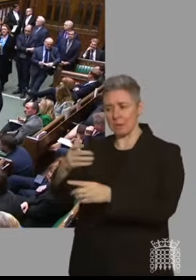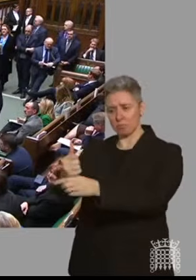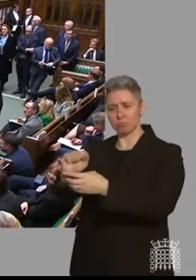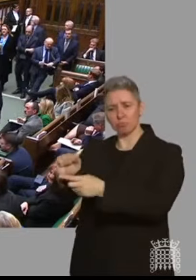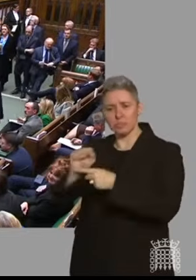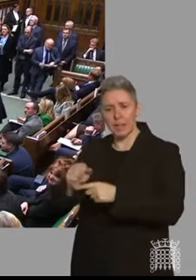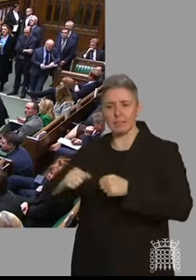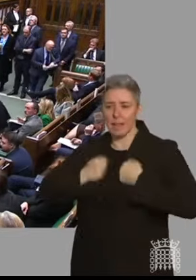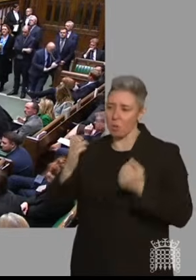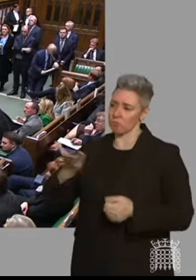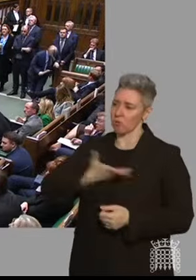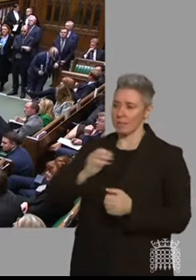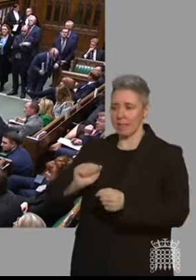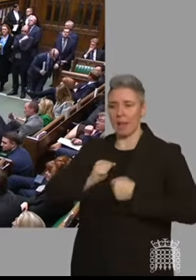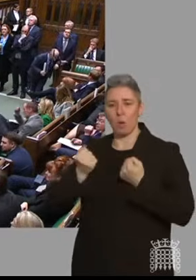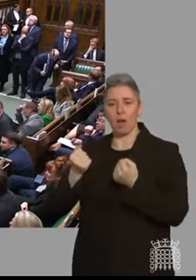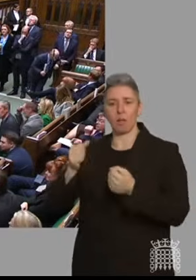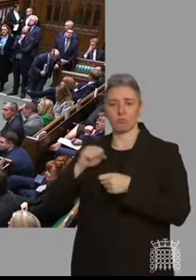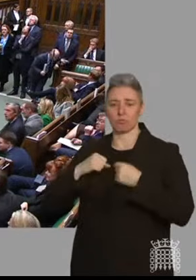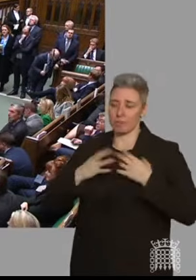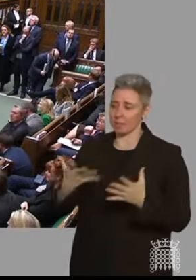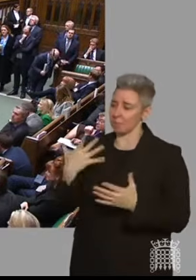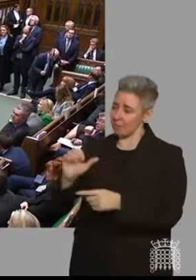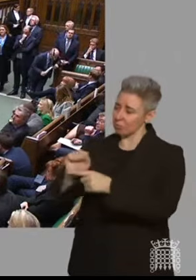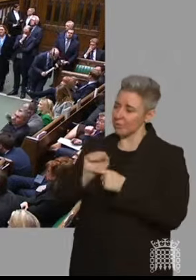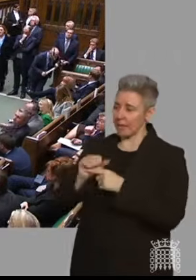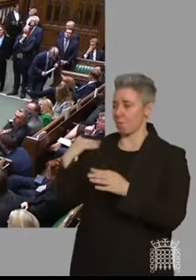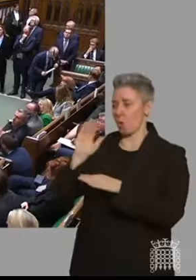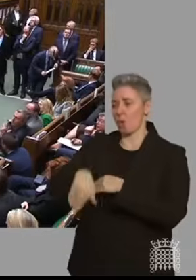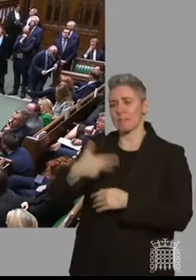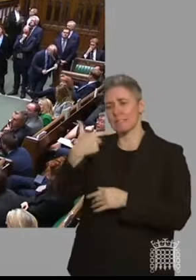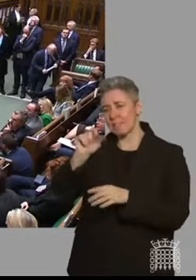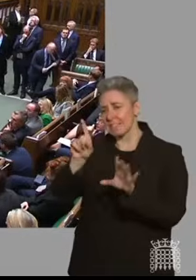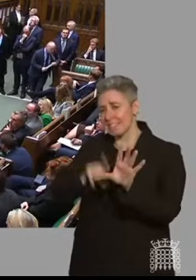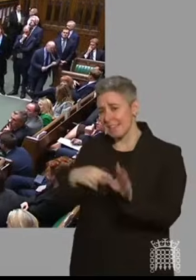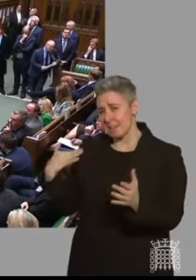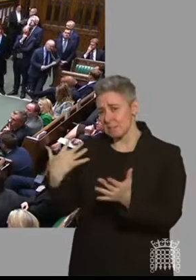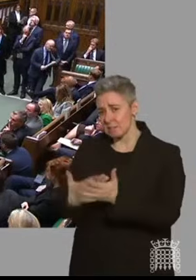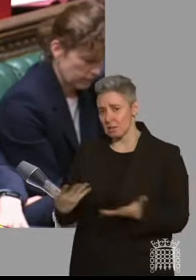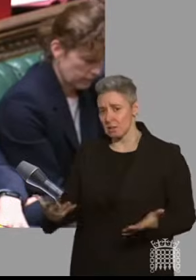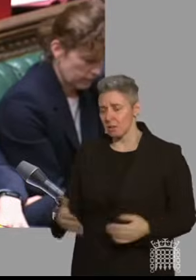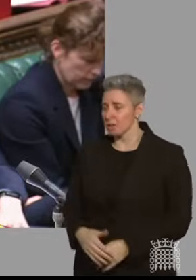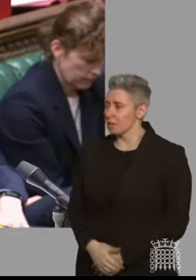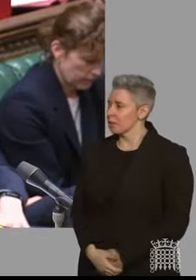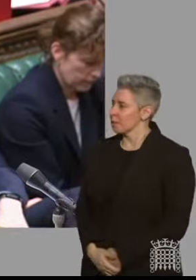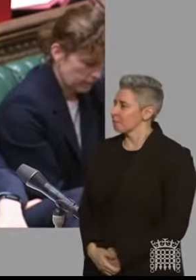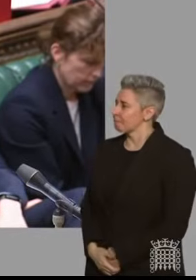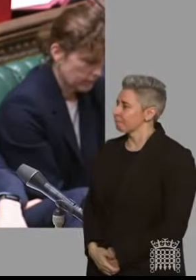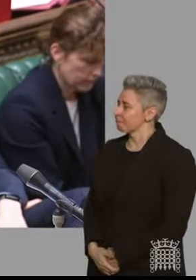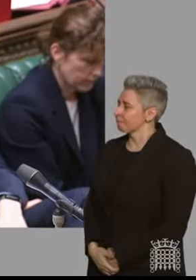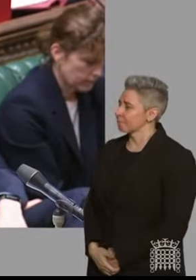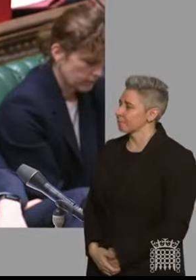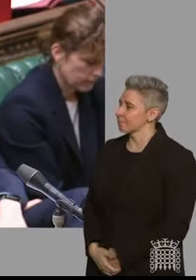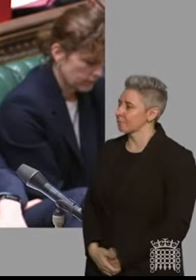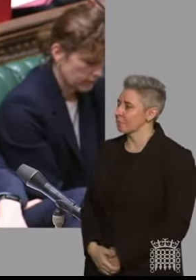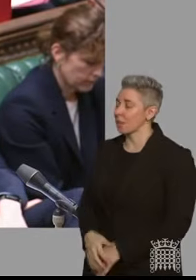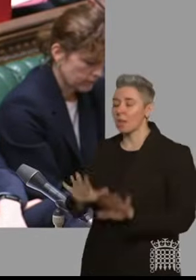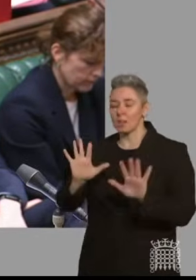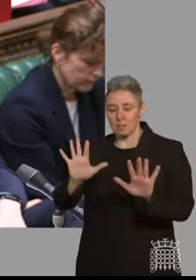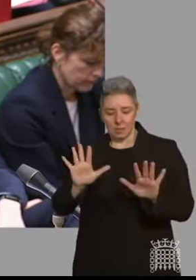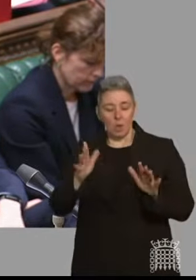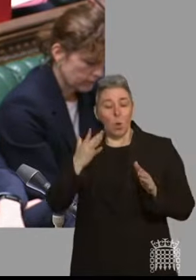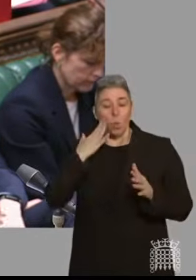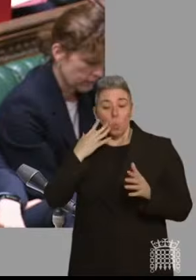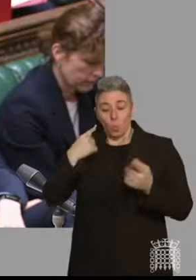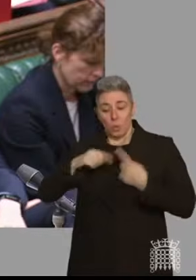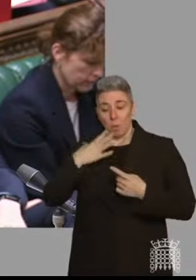Mr. Speaker, when it comes to the issue of tackling illegal migration, when Parliament expresses a clear view on what it believes should